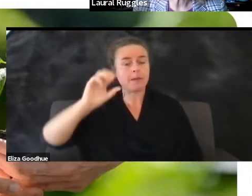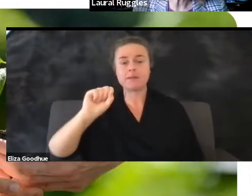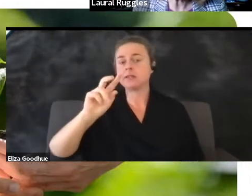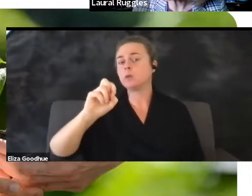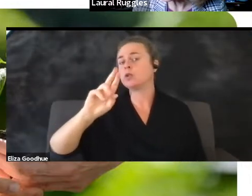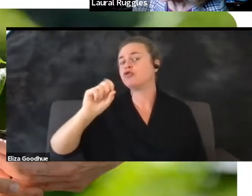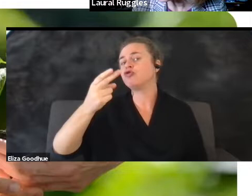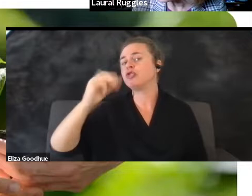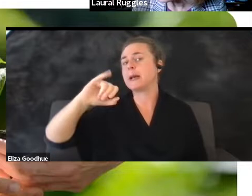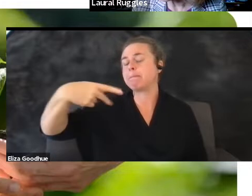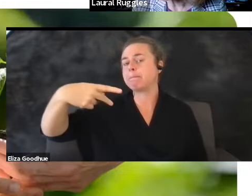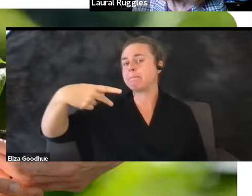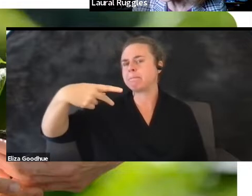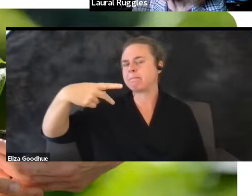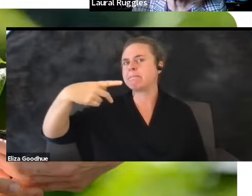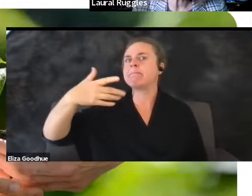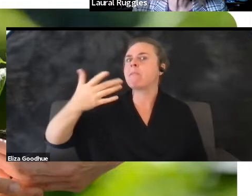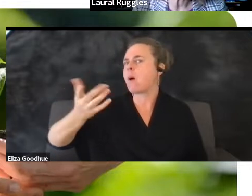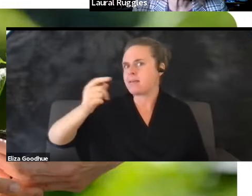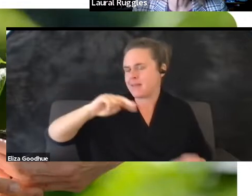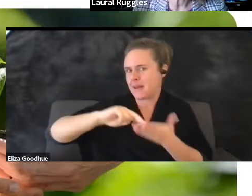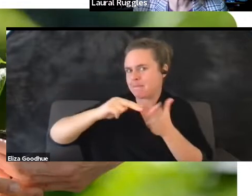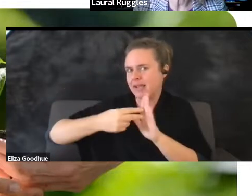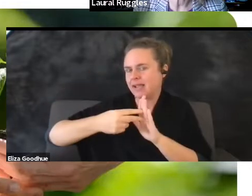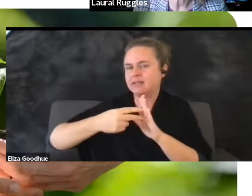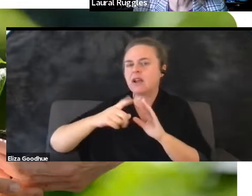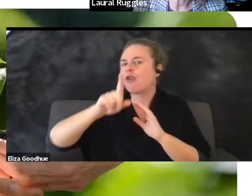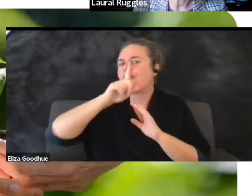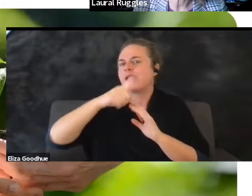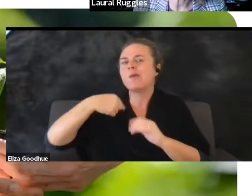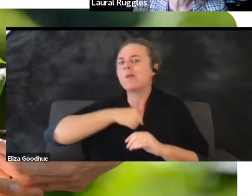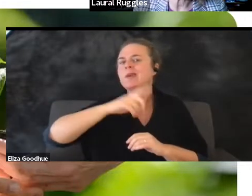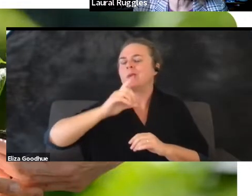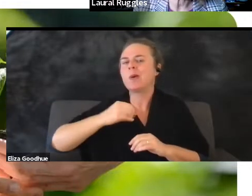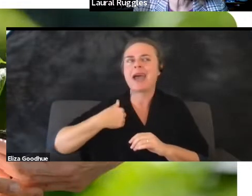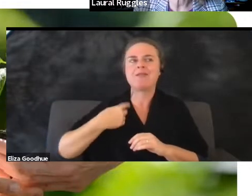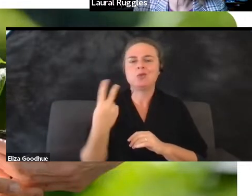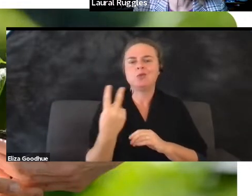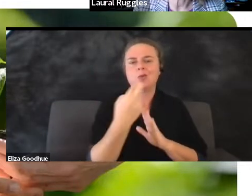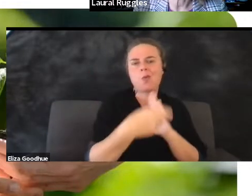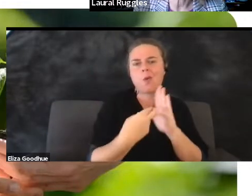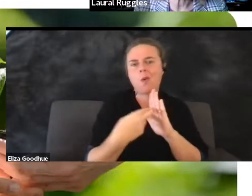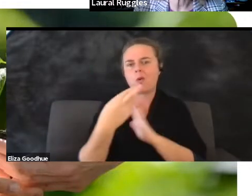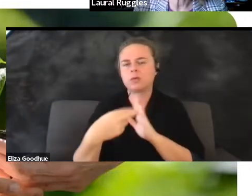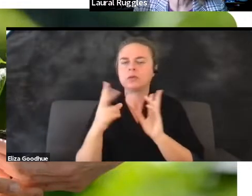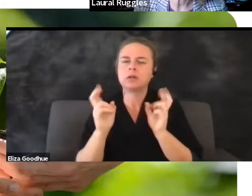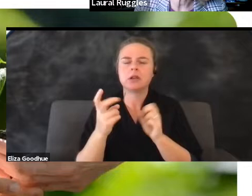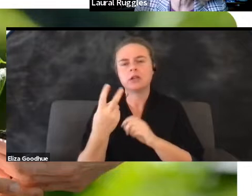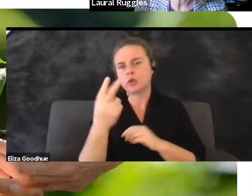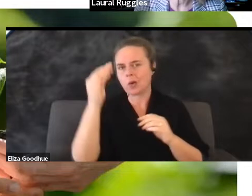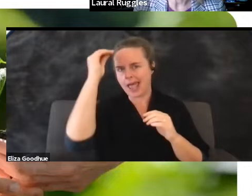it's really the idea of that you wear 2 hats. We all have our roles